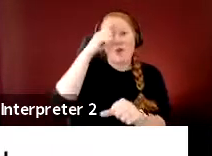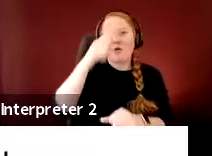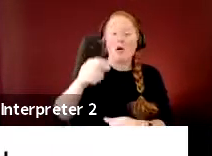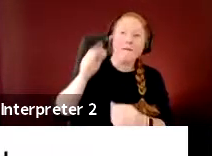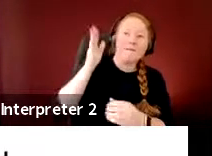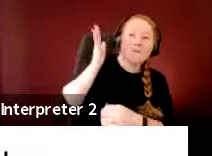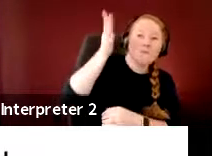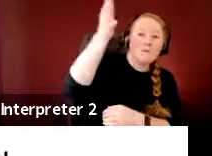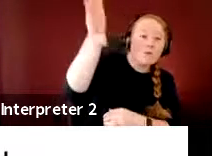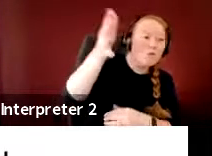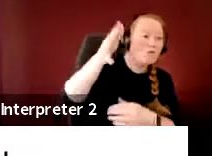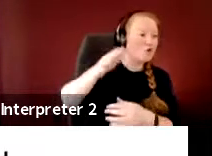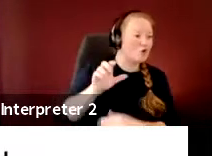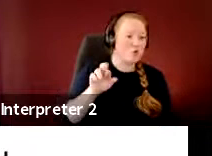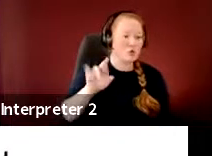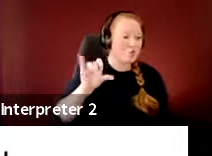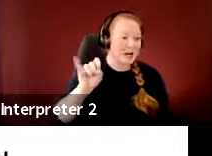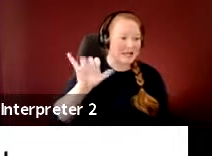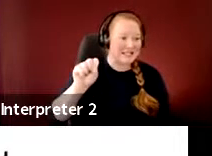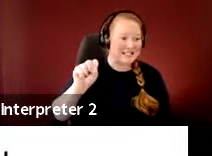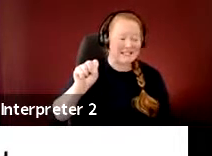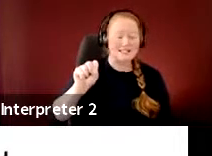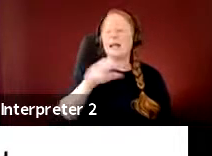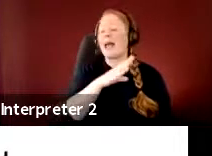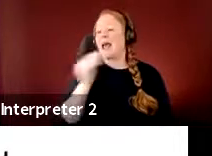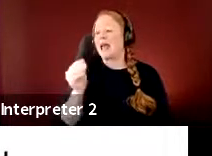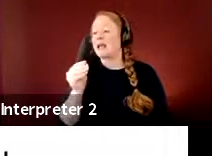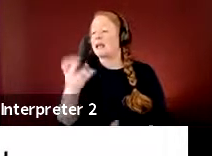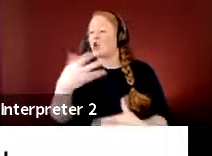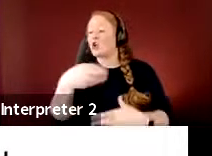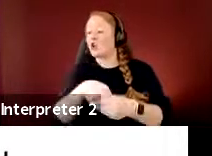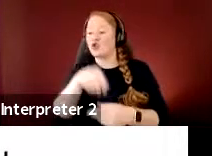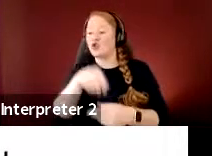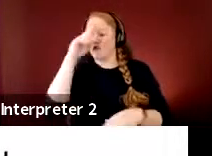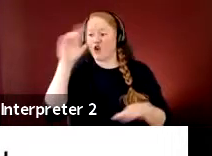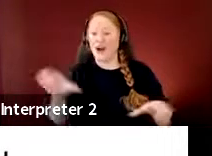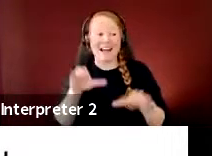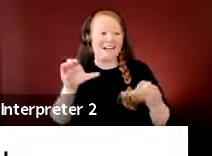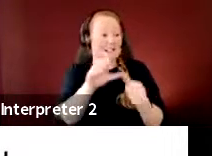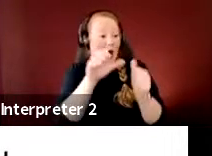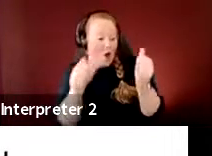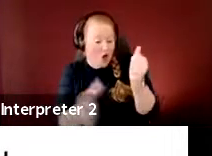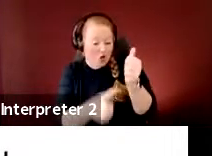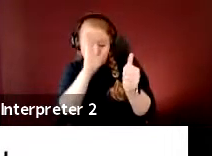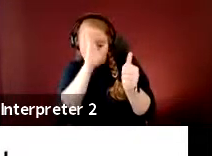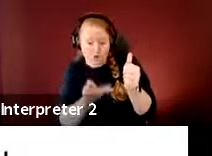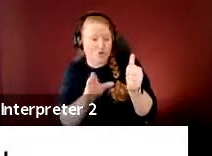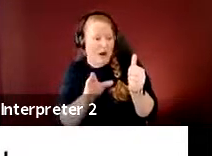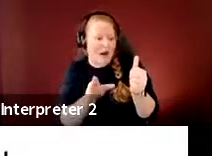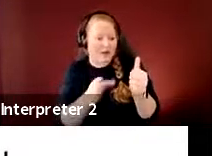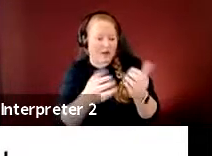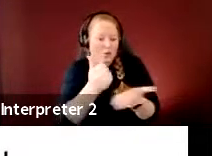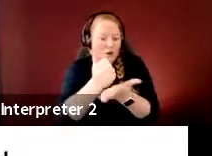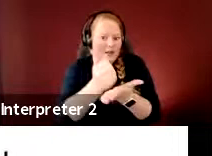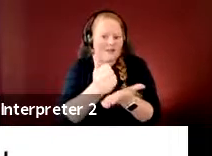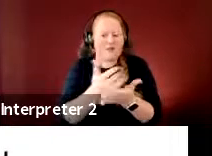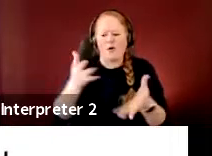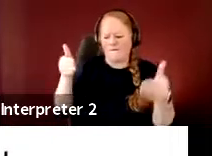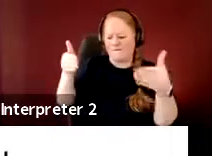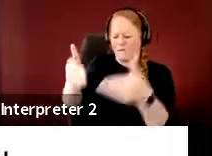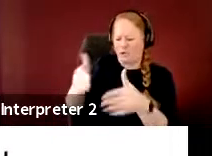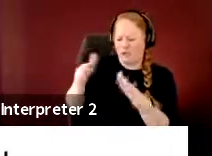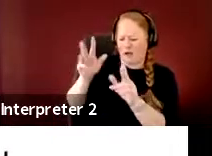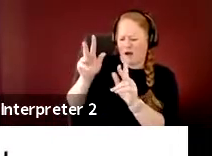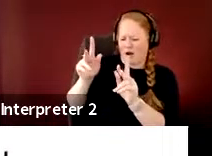then considerations for inclusion of activities under direct relief included, we wanted to focus on populations